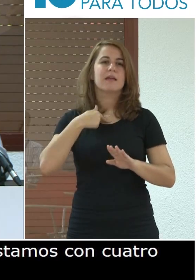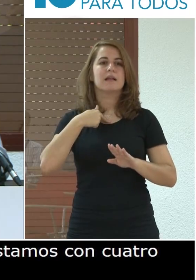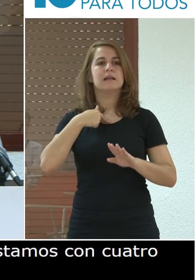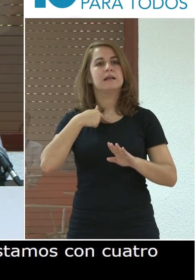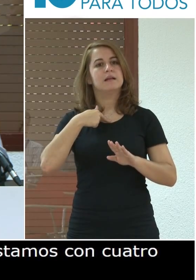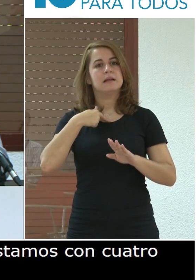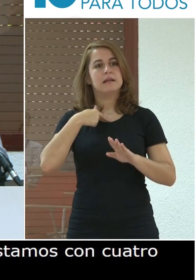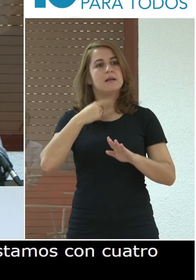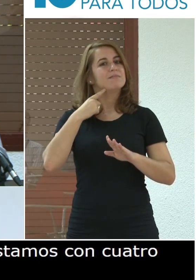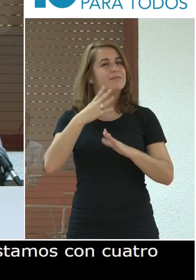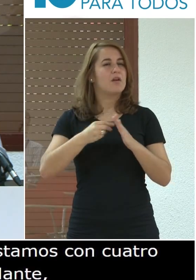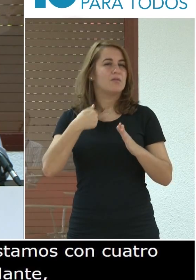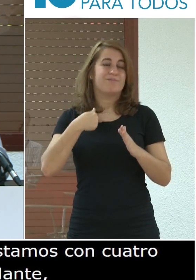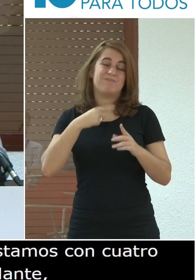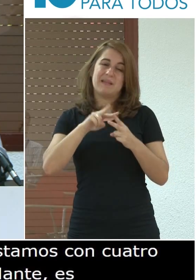left, right,